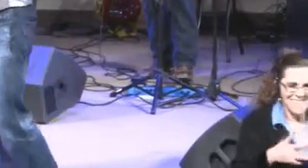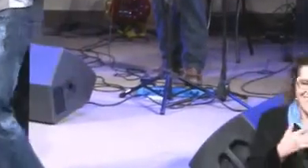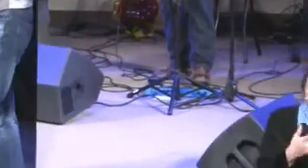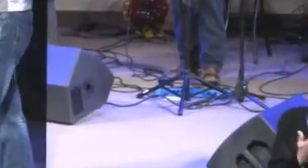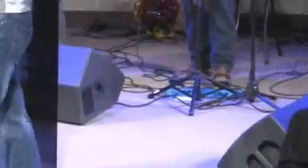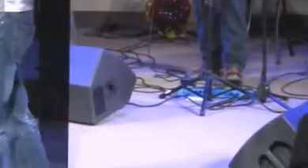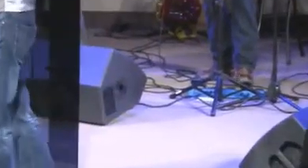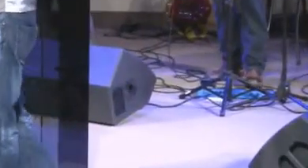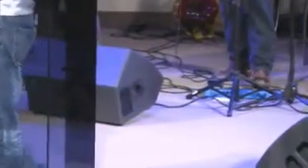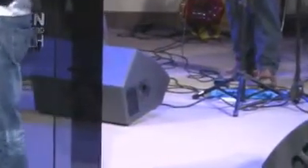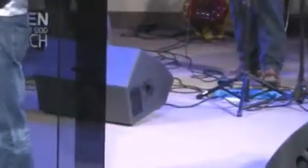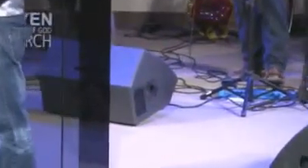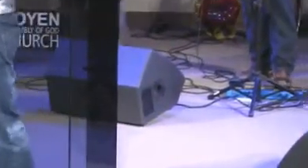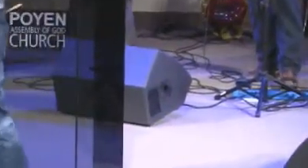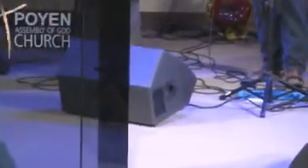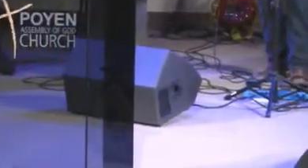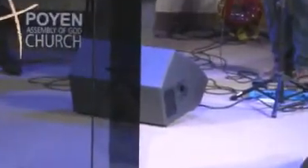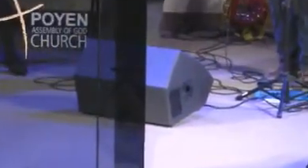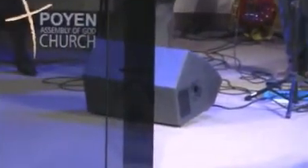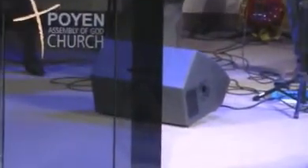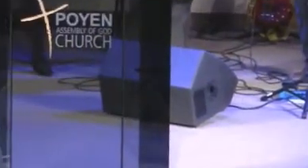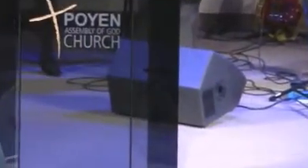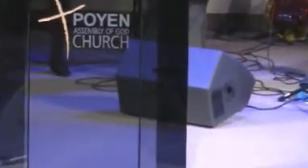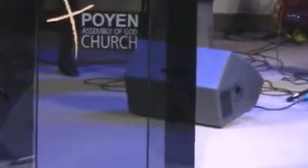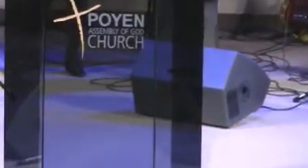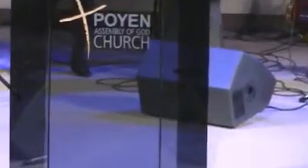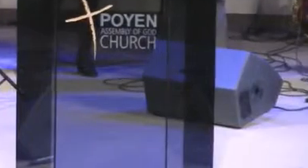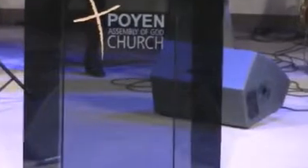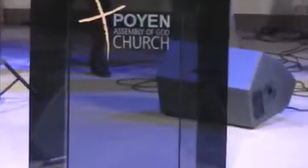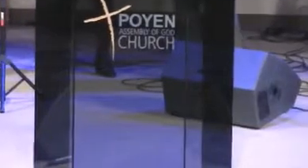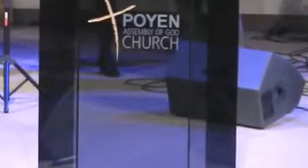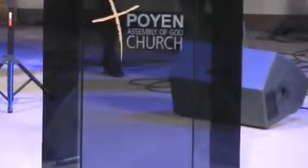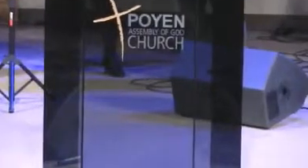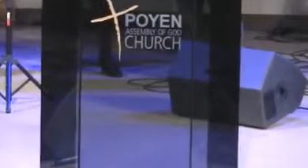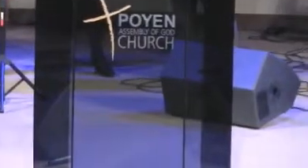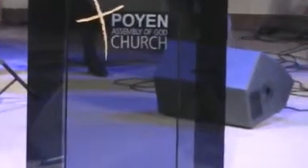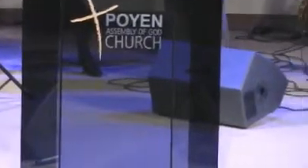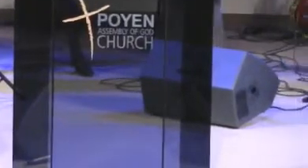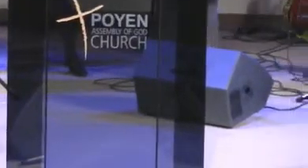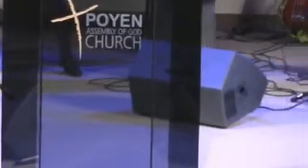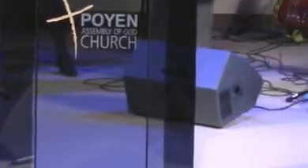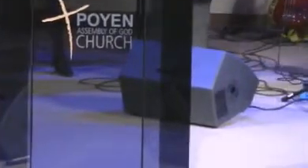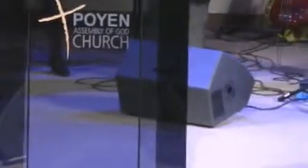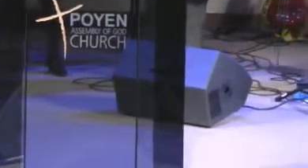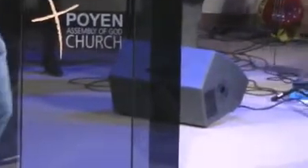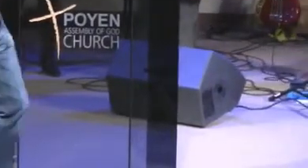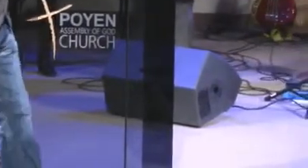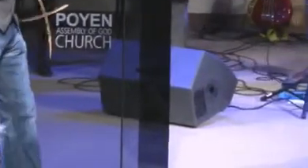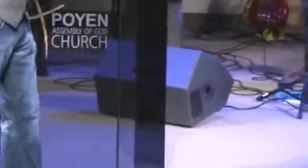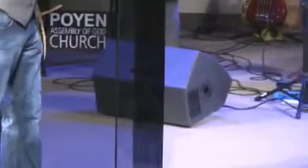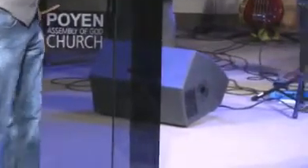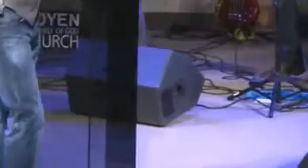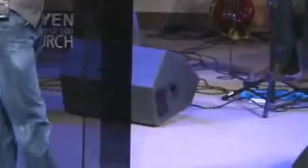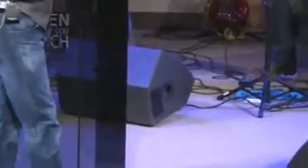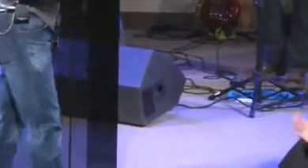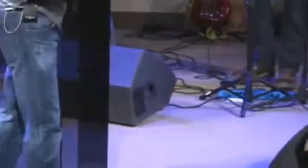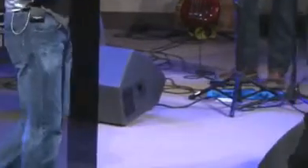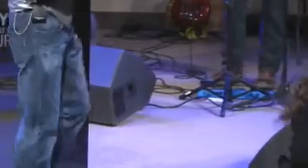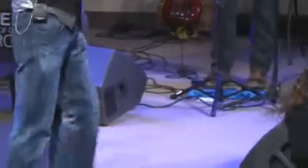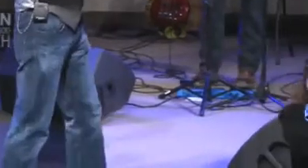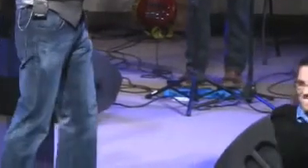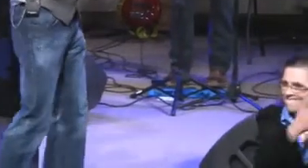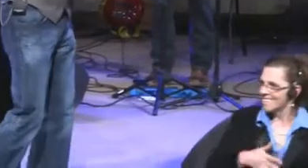in that army this morning, now's the time. Listen, we want to move while the waters are troubled, while the waters are stirred this morning. Amen. I feel his presence here